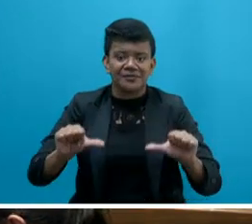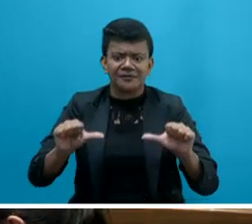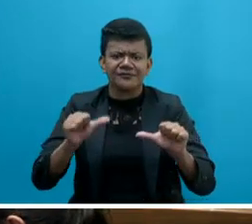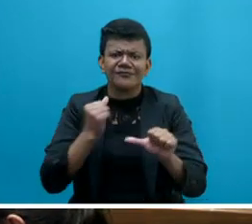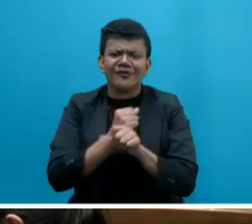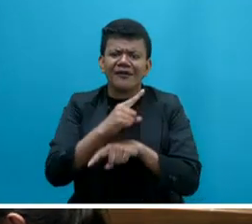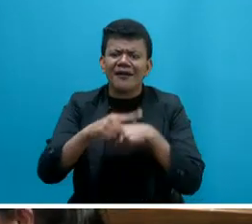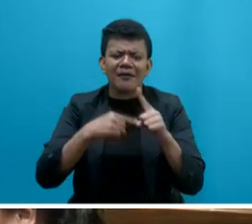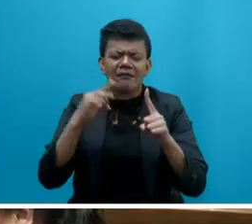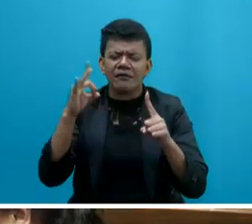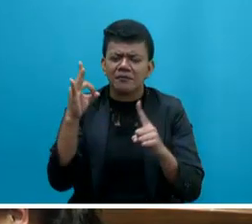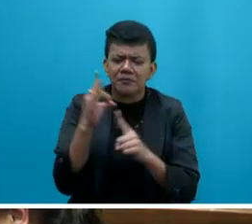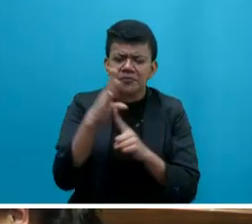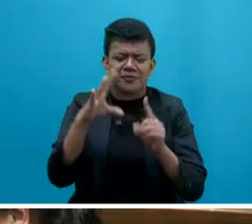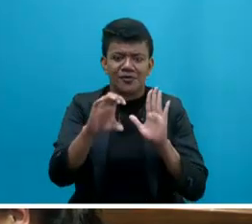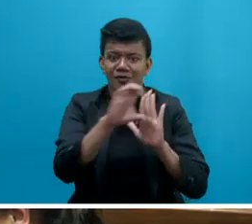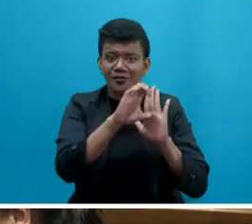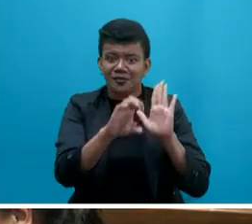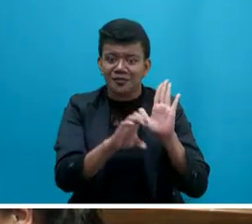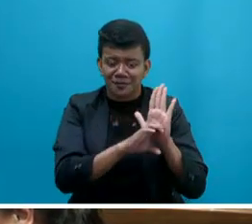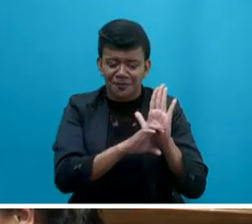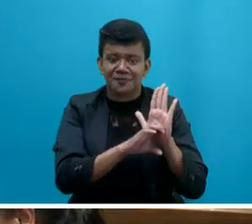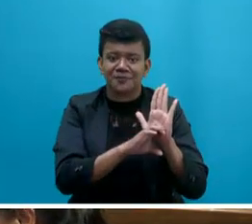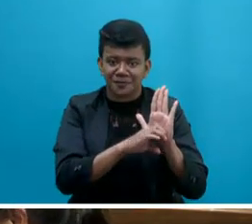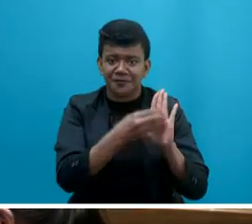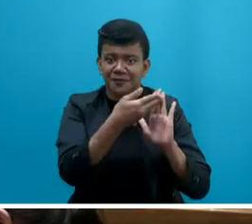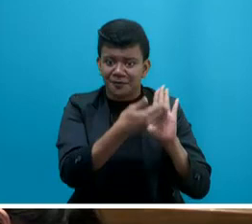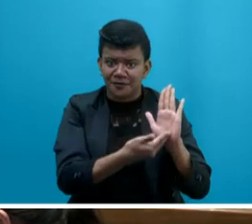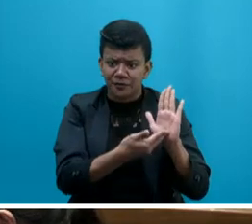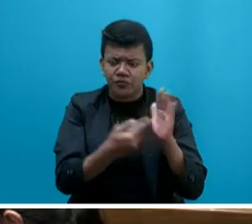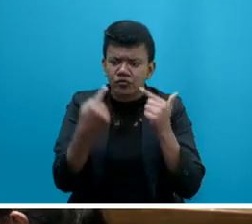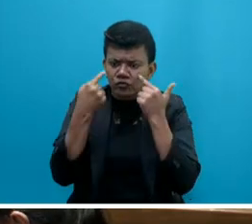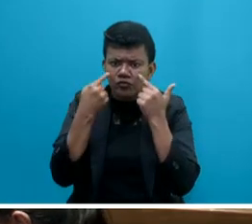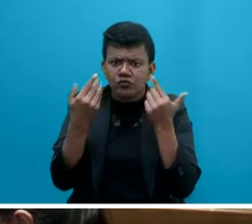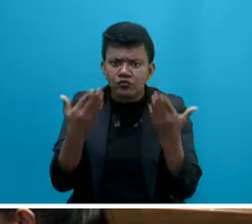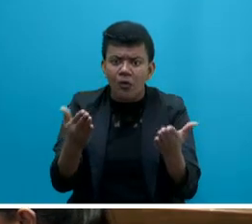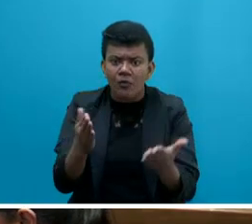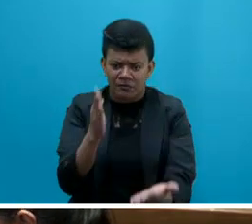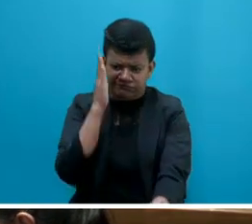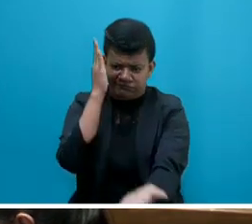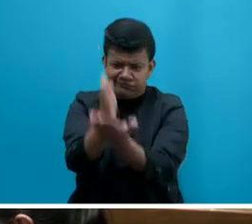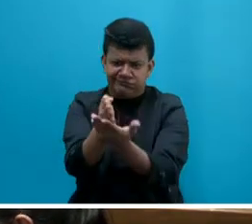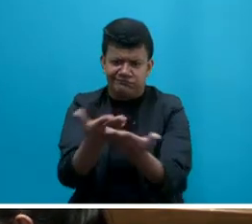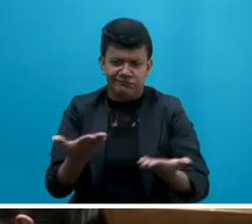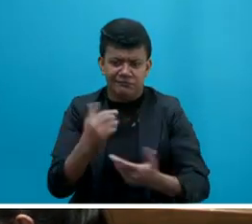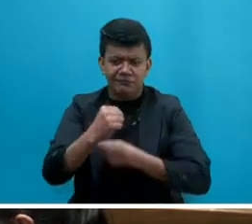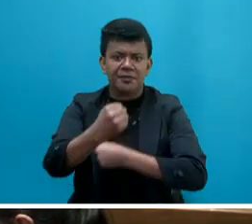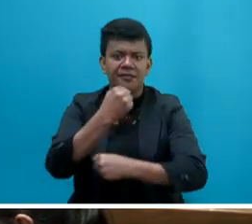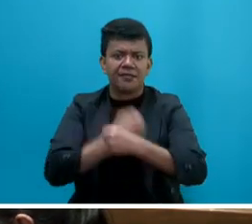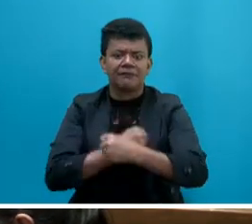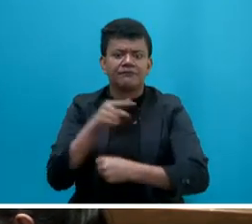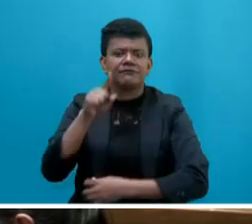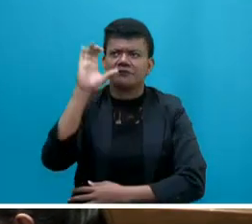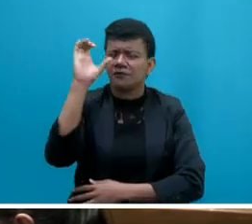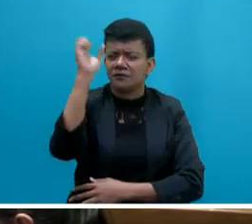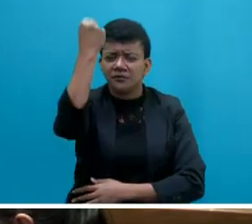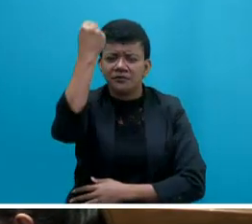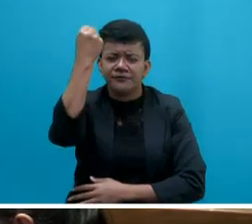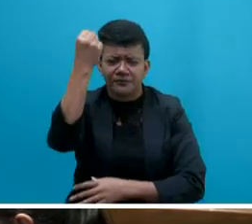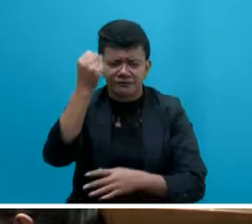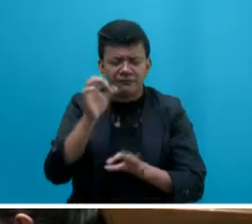of our Constitution has in the setting the direction for a prosperous and peaceful Fiji. Mr.